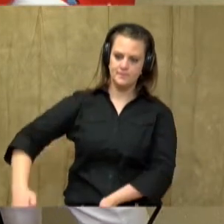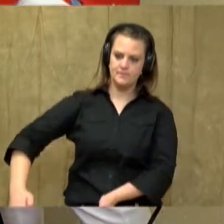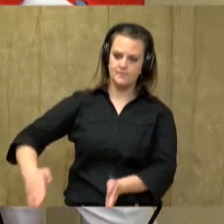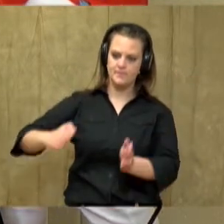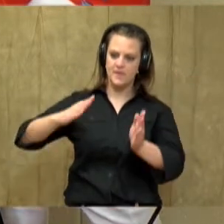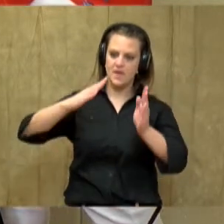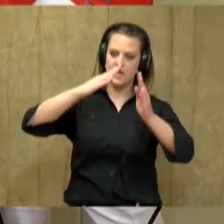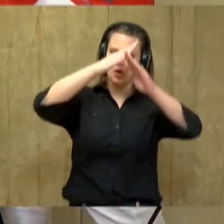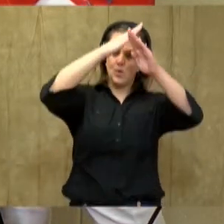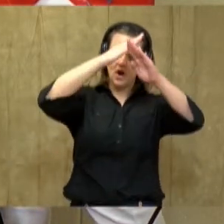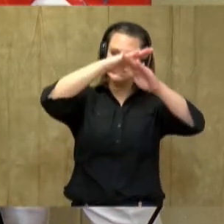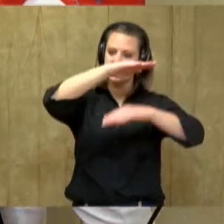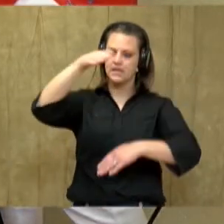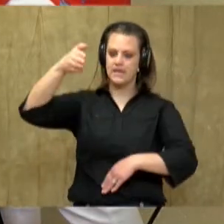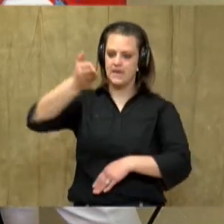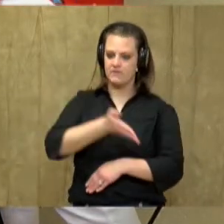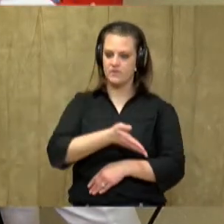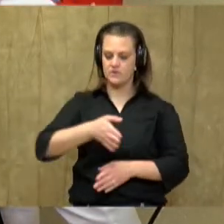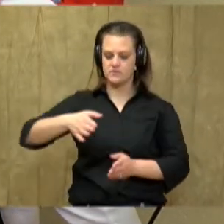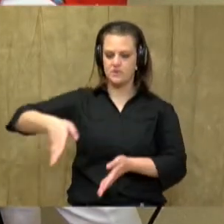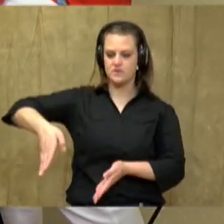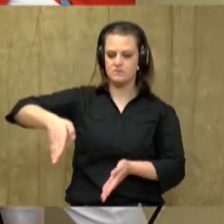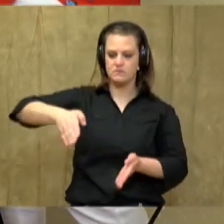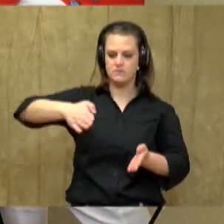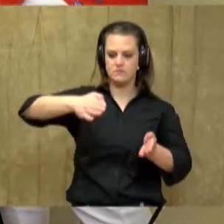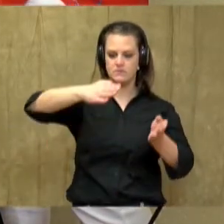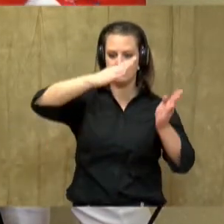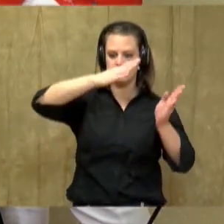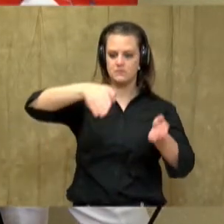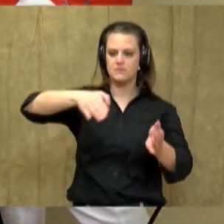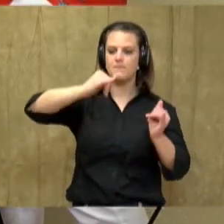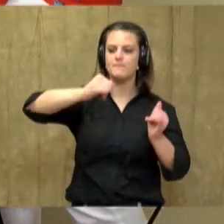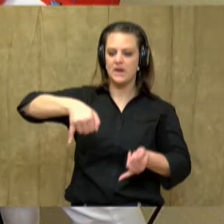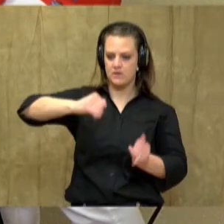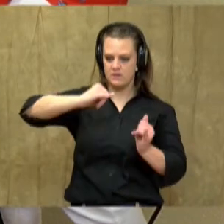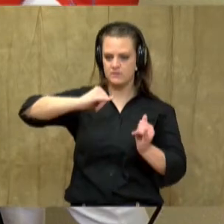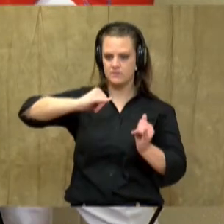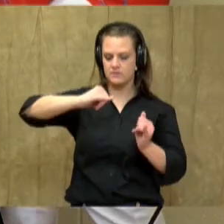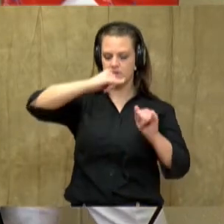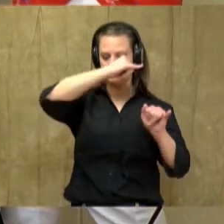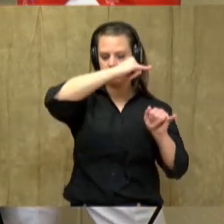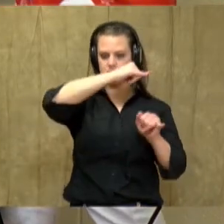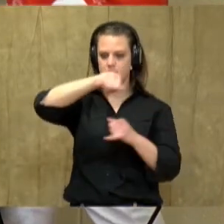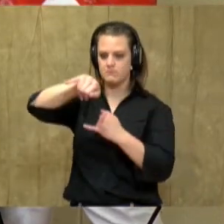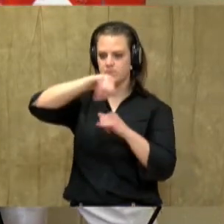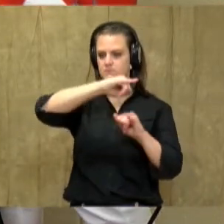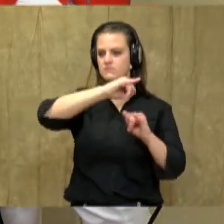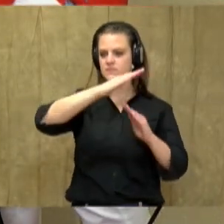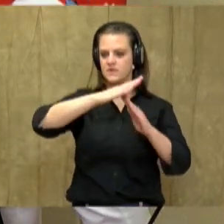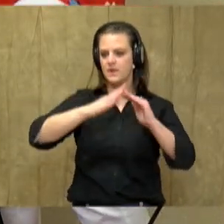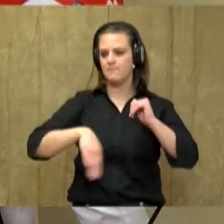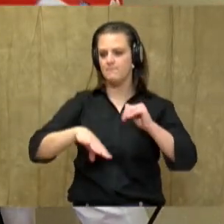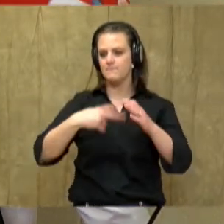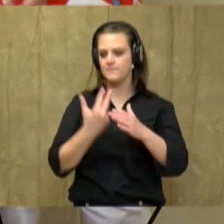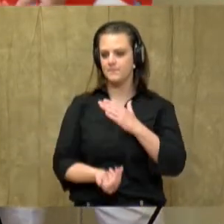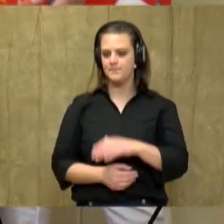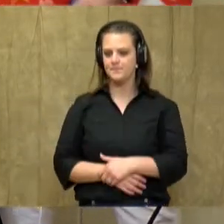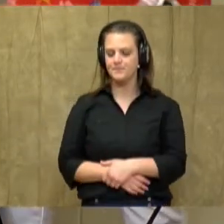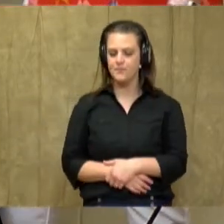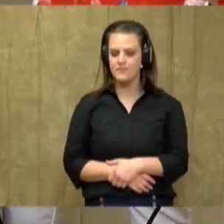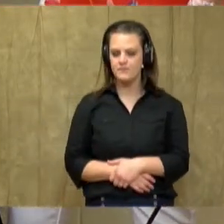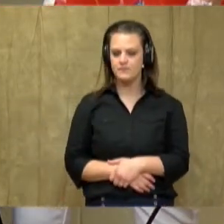cross or meet, so that is a set of parallel lines, as with the top and bottom.